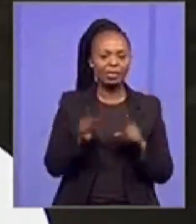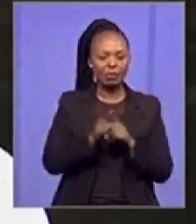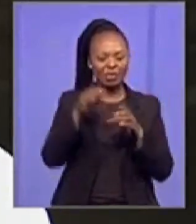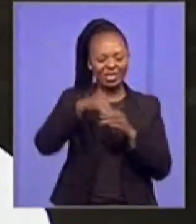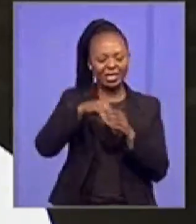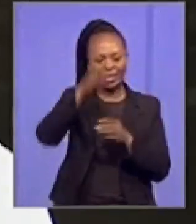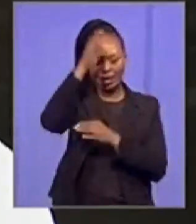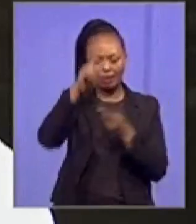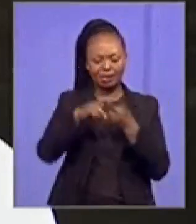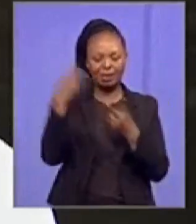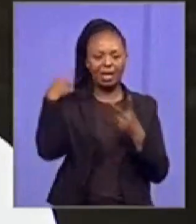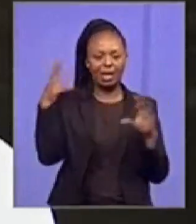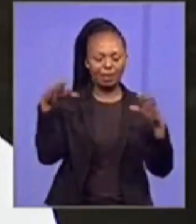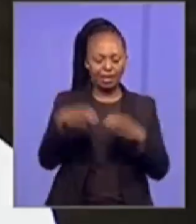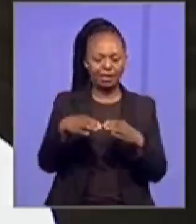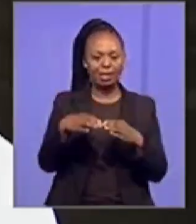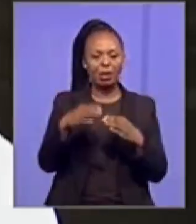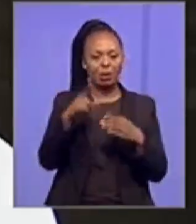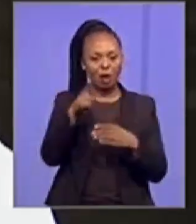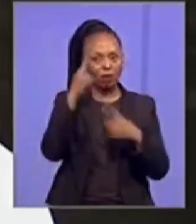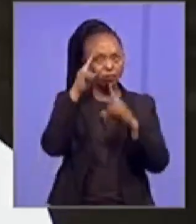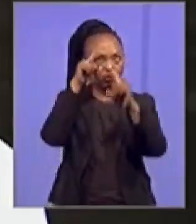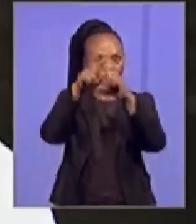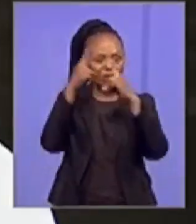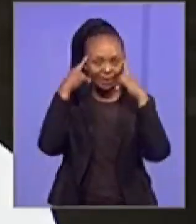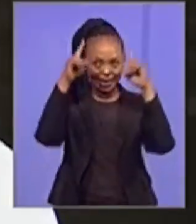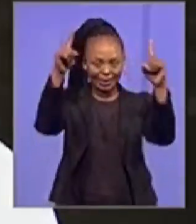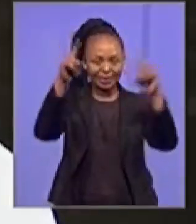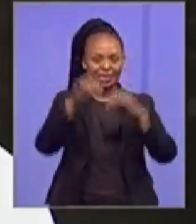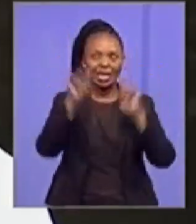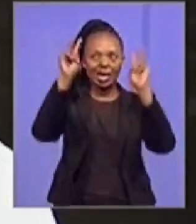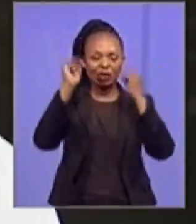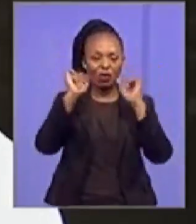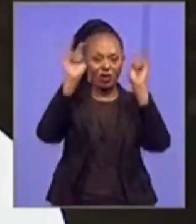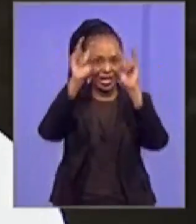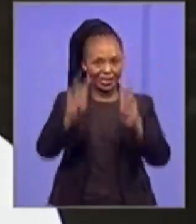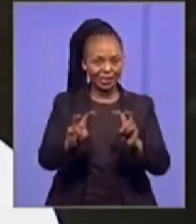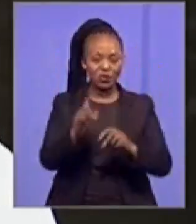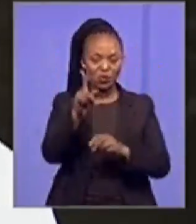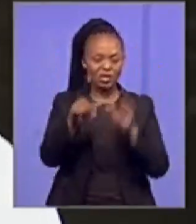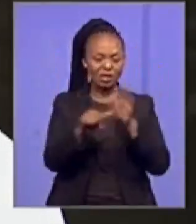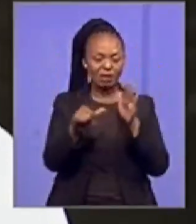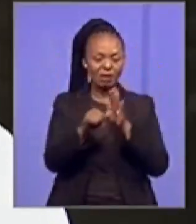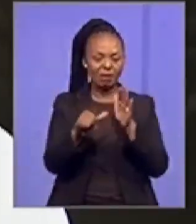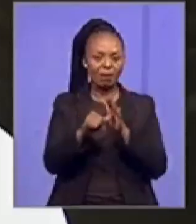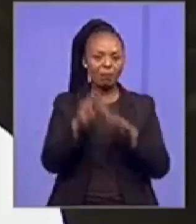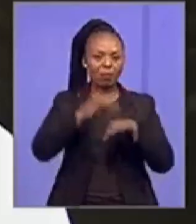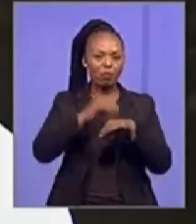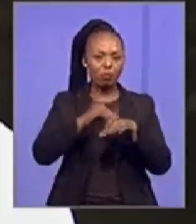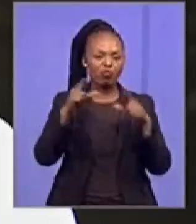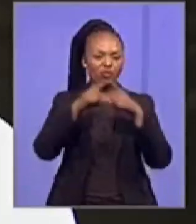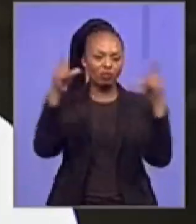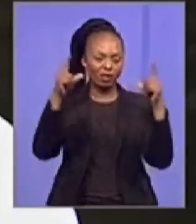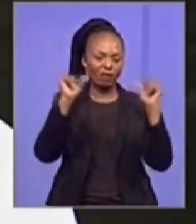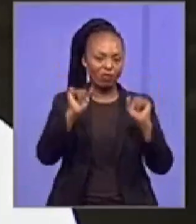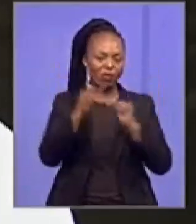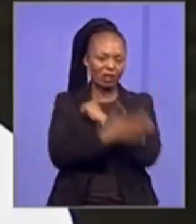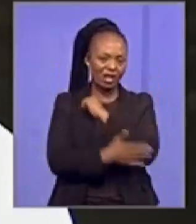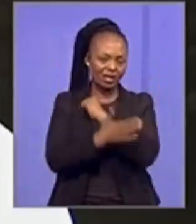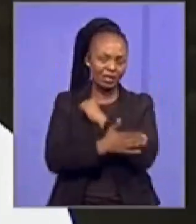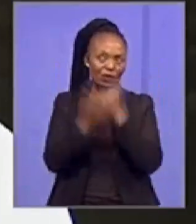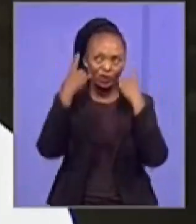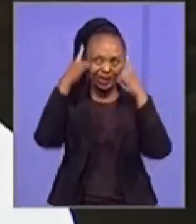and cabinet, so that we succeed, because this issue of energy, it's a major crisis for the country. And to succeed